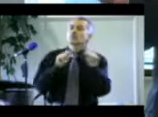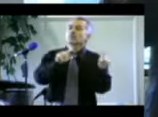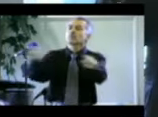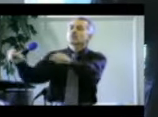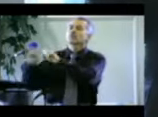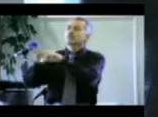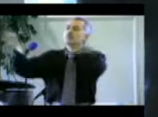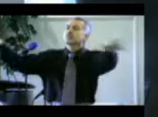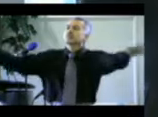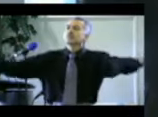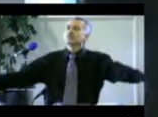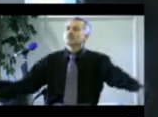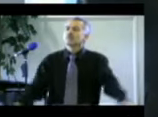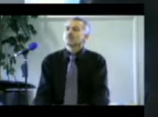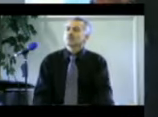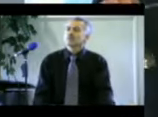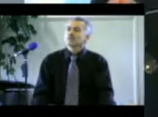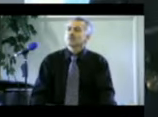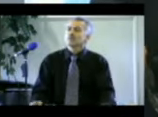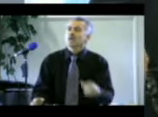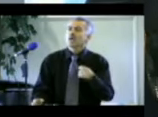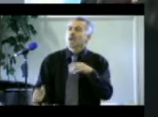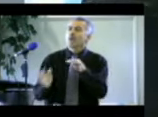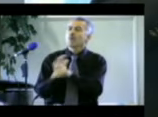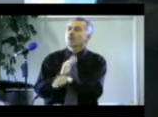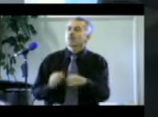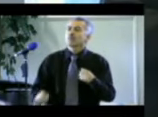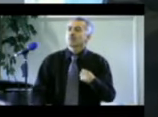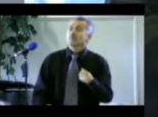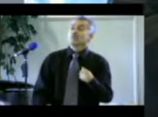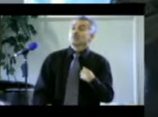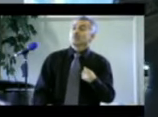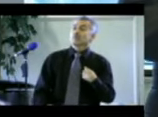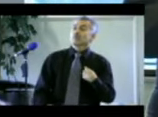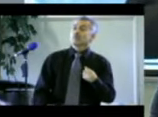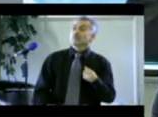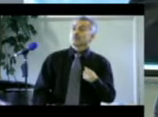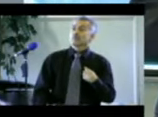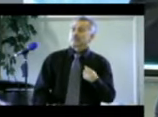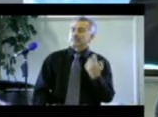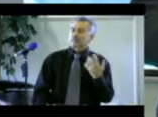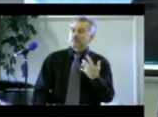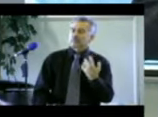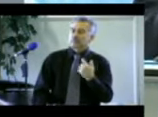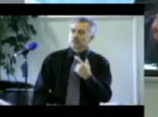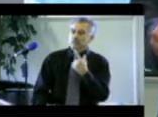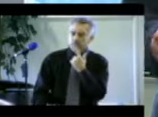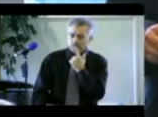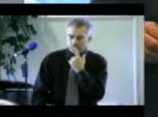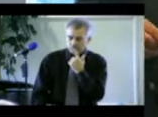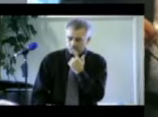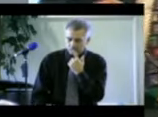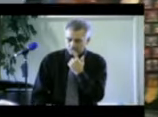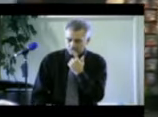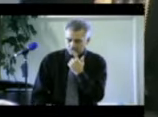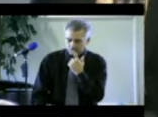Not only did this Israelite say this to Moses, but he became aware, Moses did,